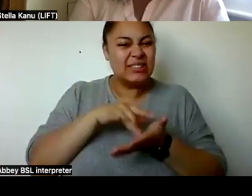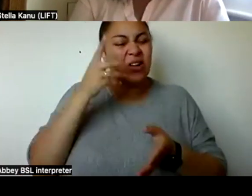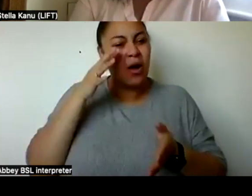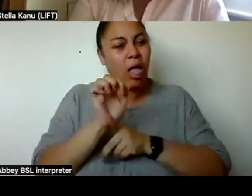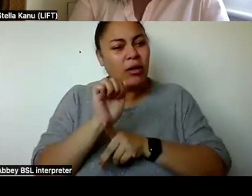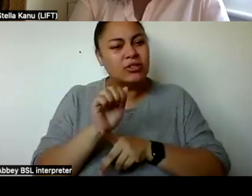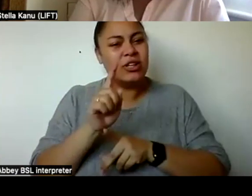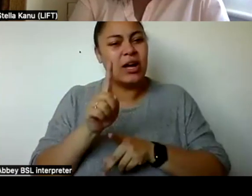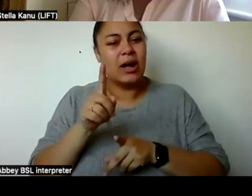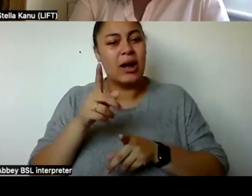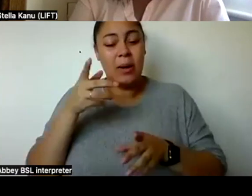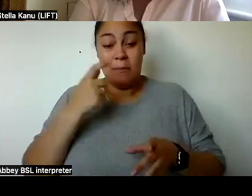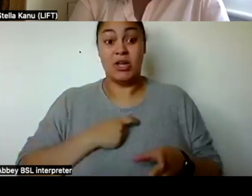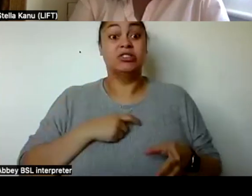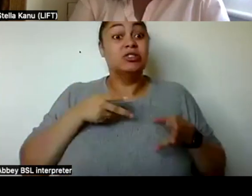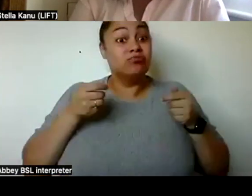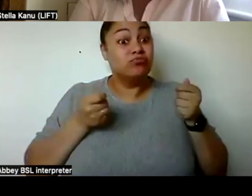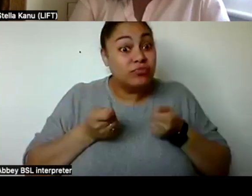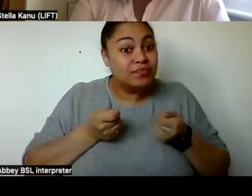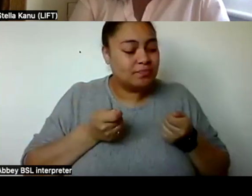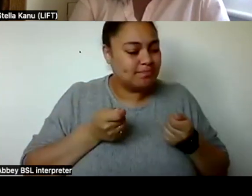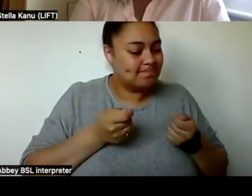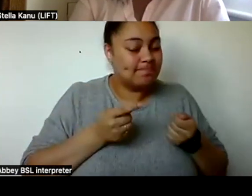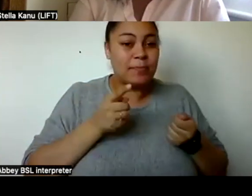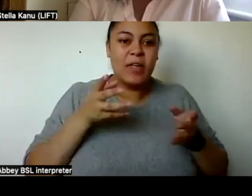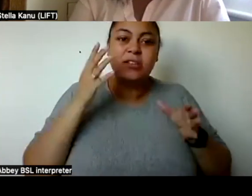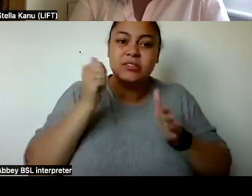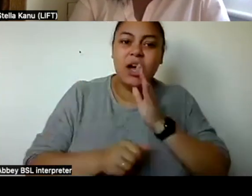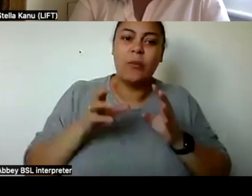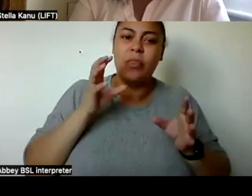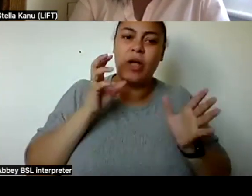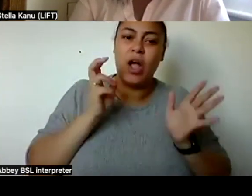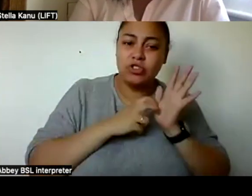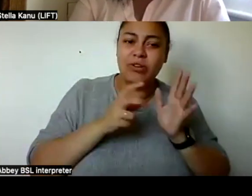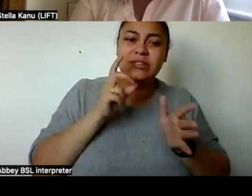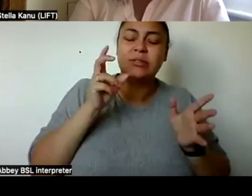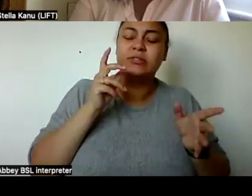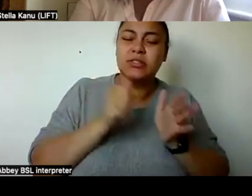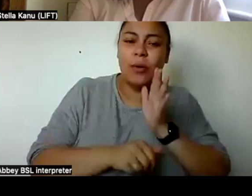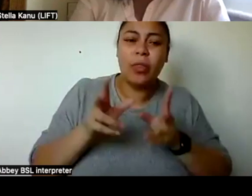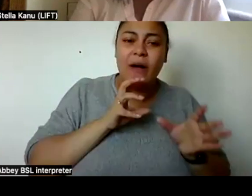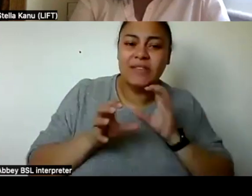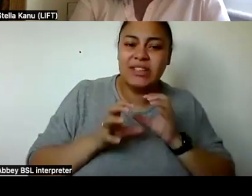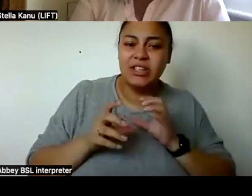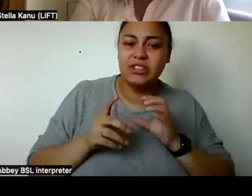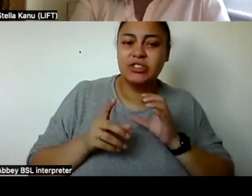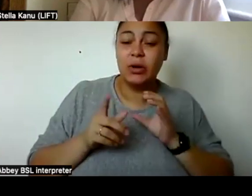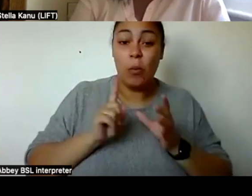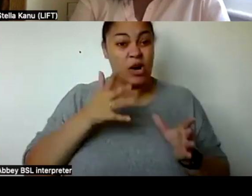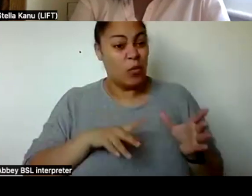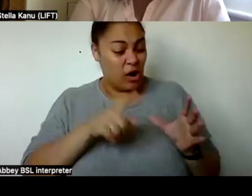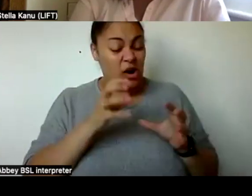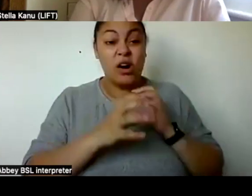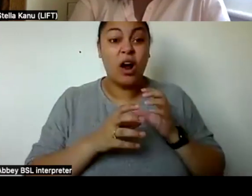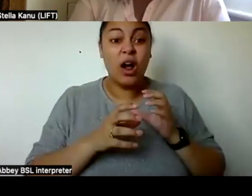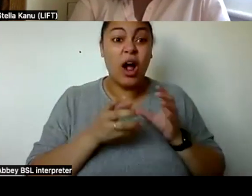we have person-driven contracts. We start with a conversation, not a contract. What would you want in a contract if you